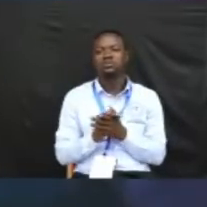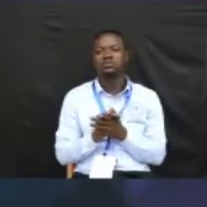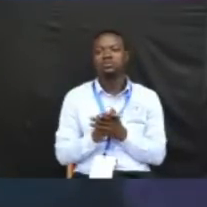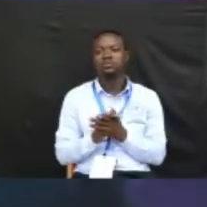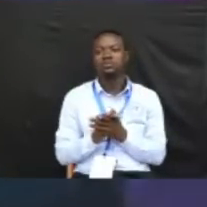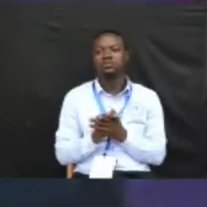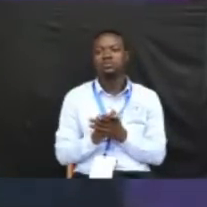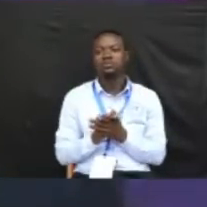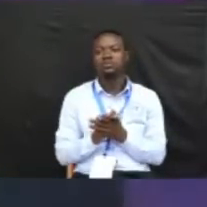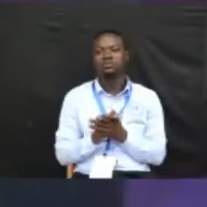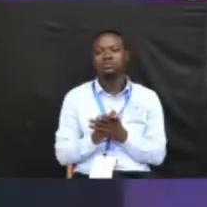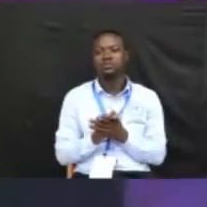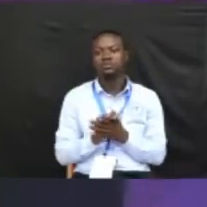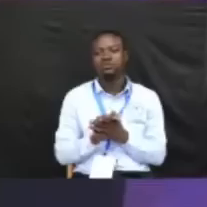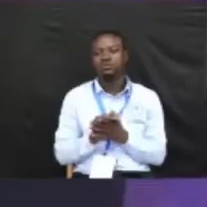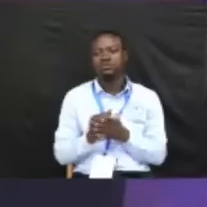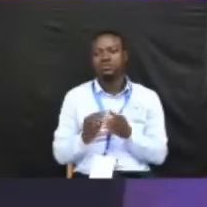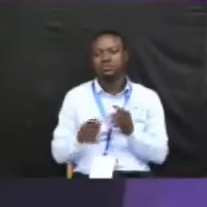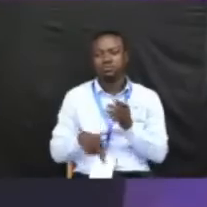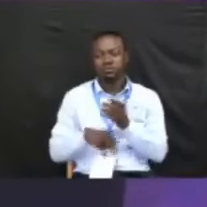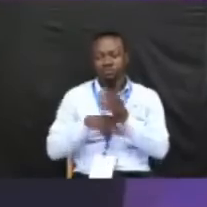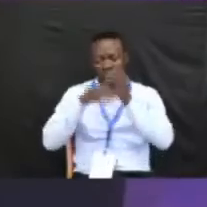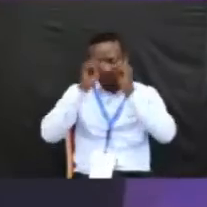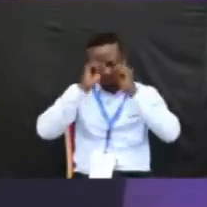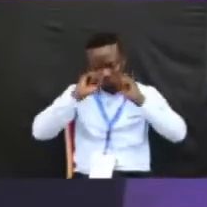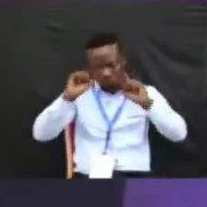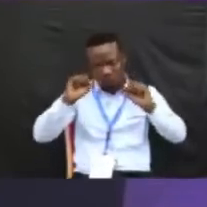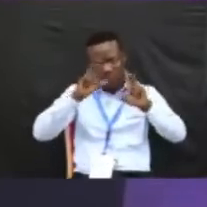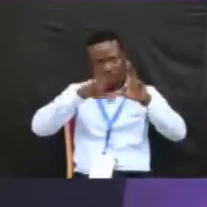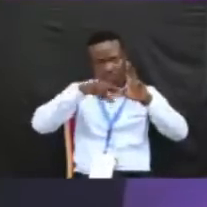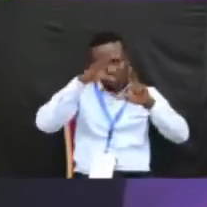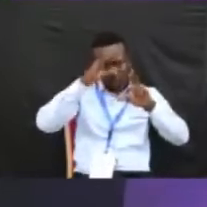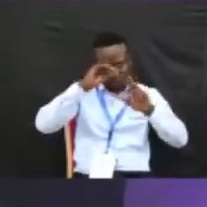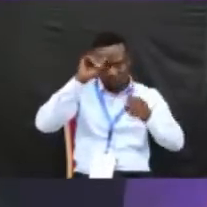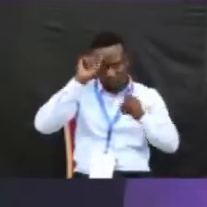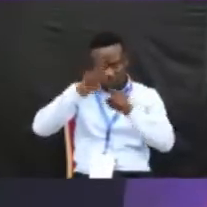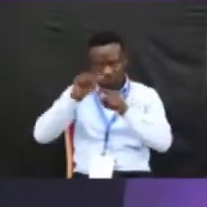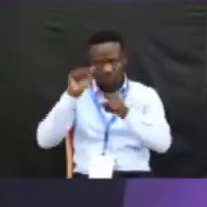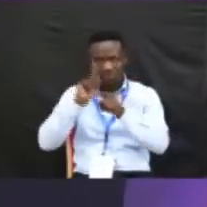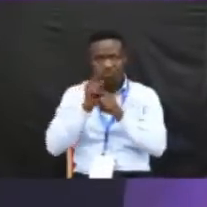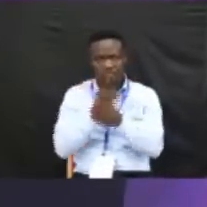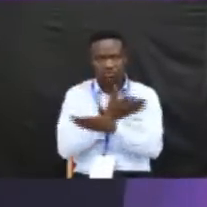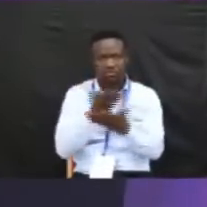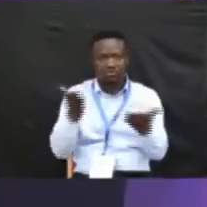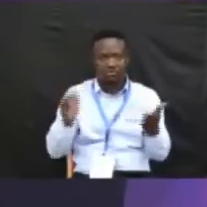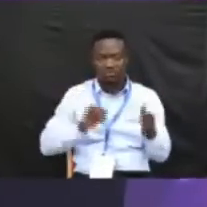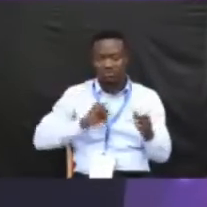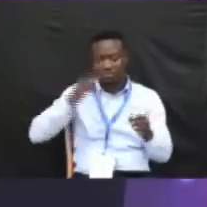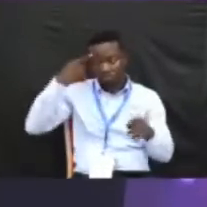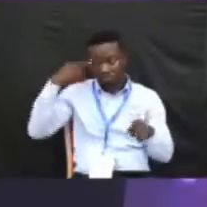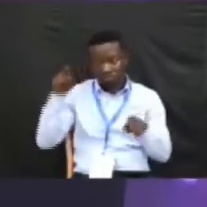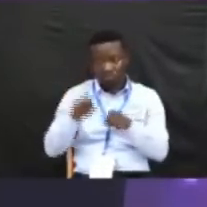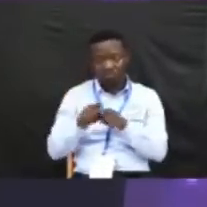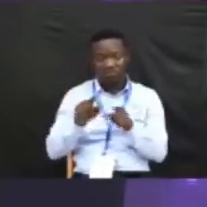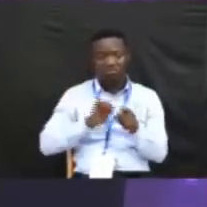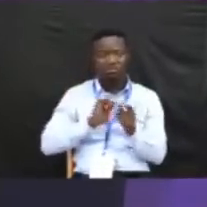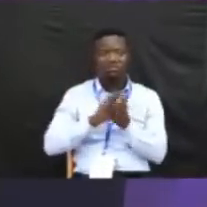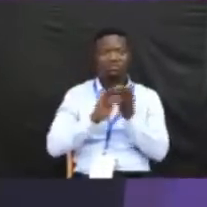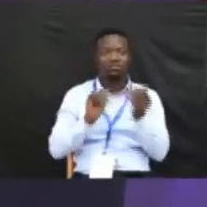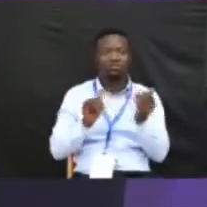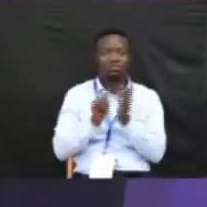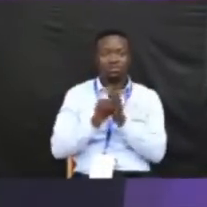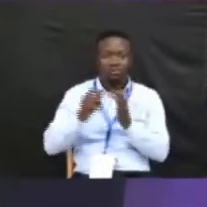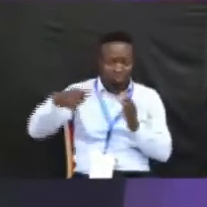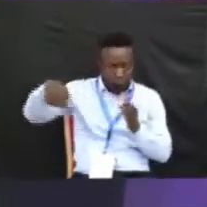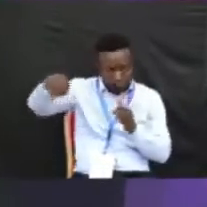your excellency apostle chair beloved hearing gathered that I agree and I believe that you also